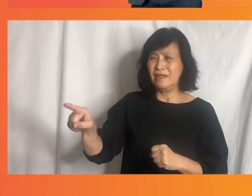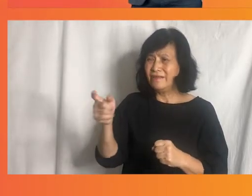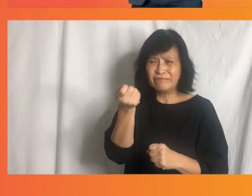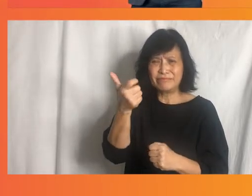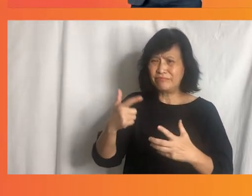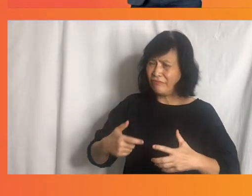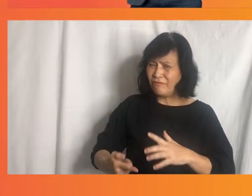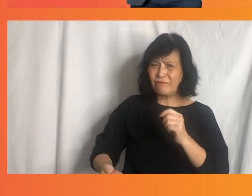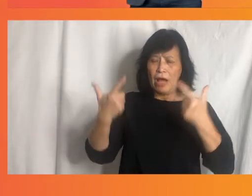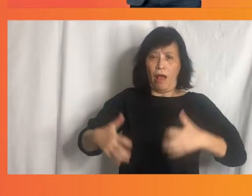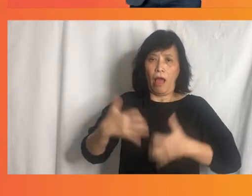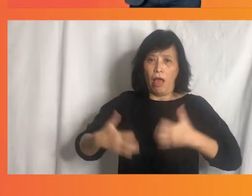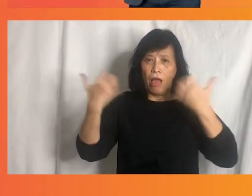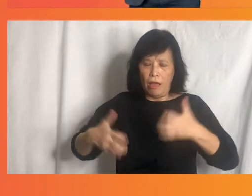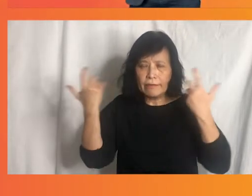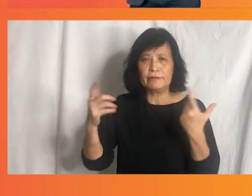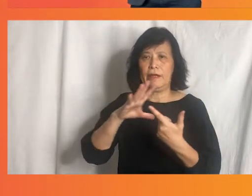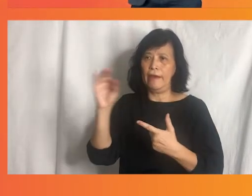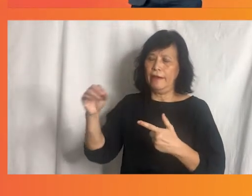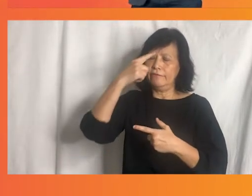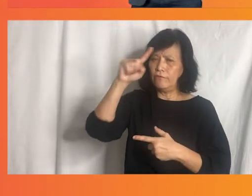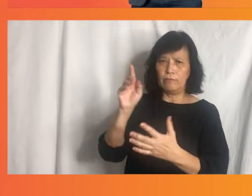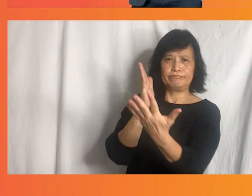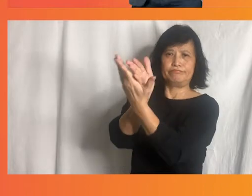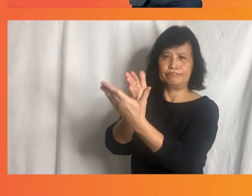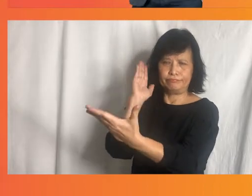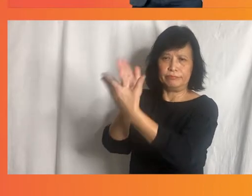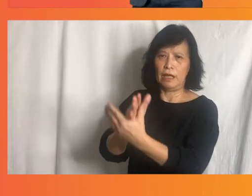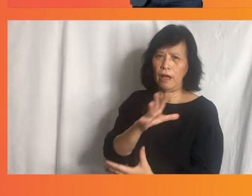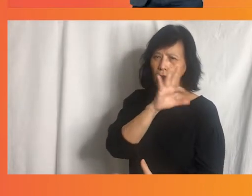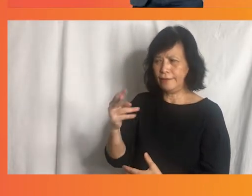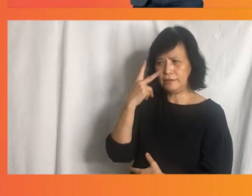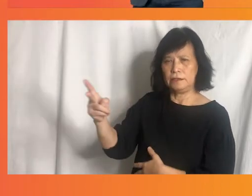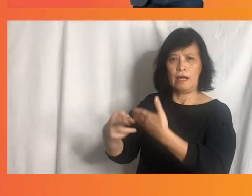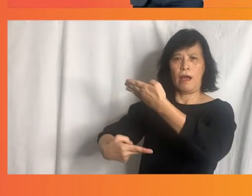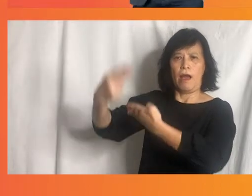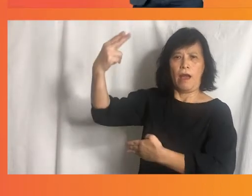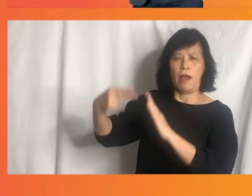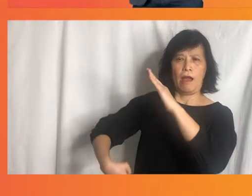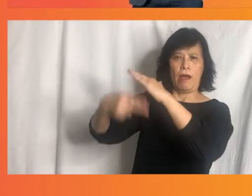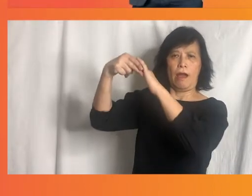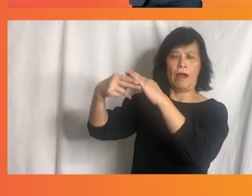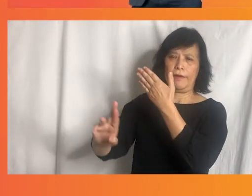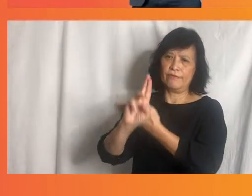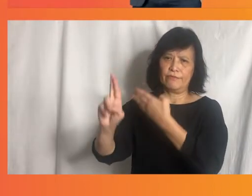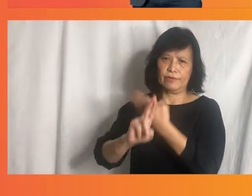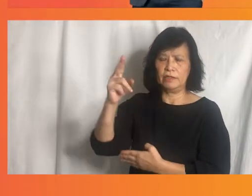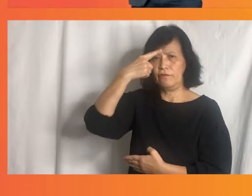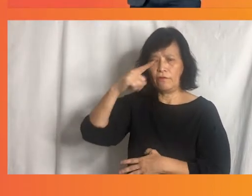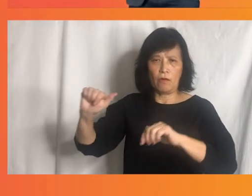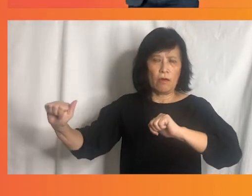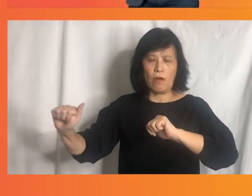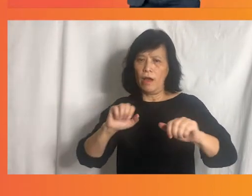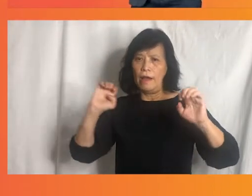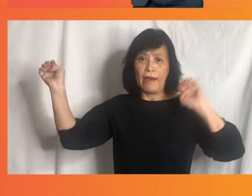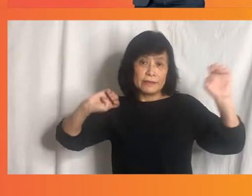unfulfilled demands and often testing boundaries, and as such can be deemed as a high risk, to exercise or in a public